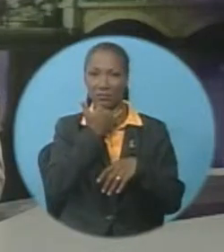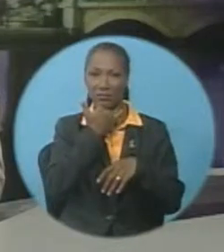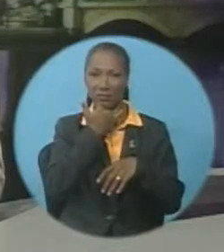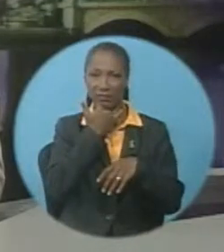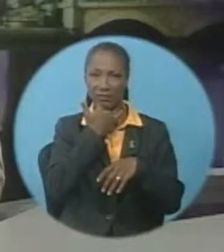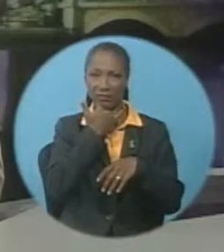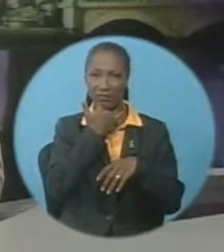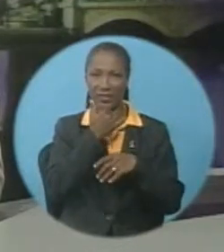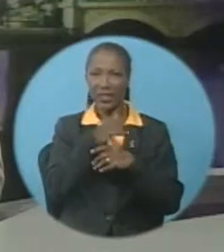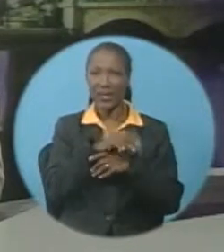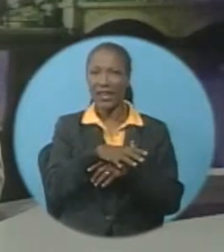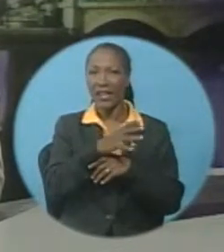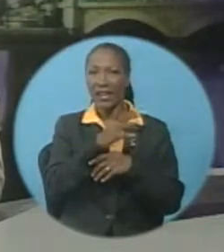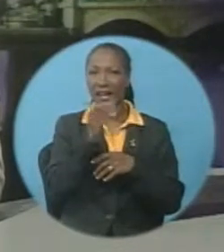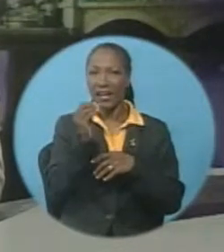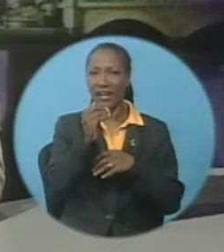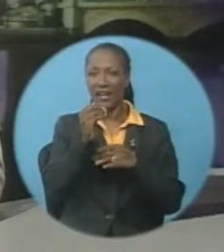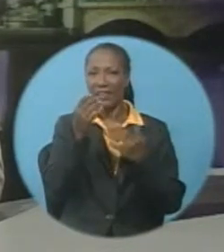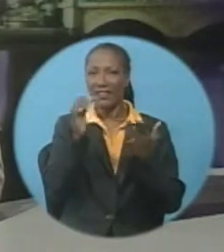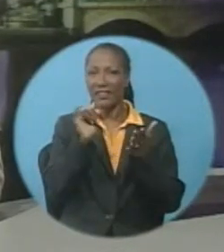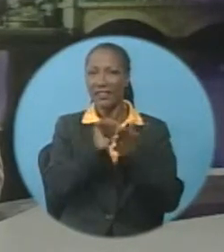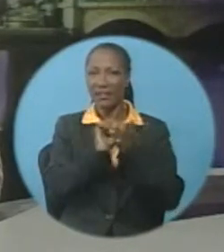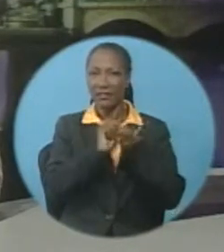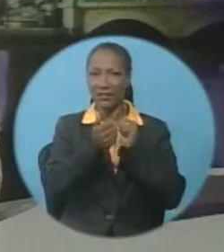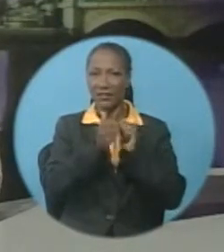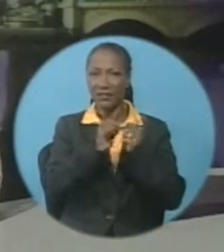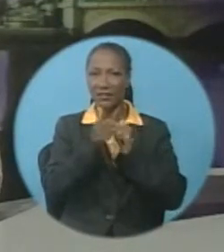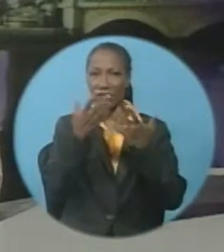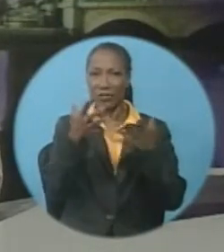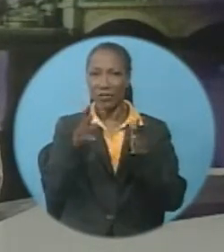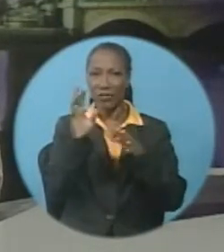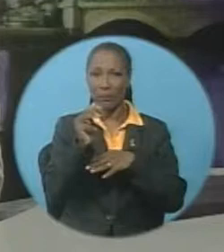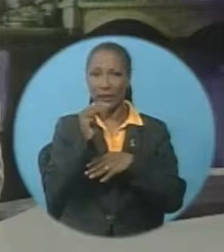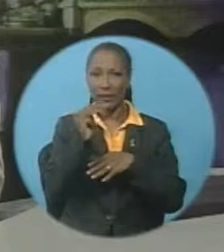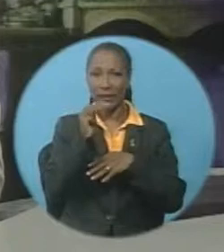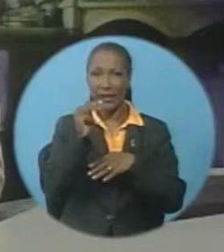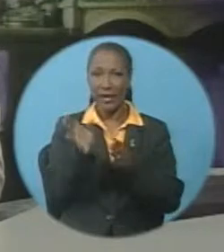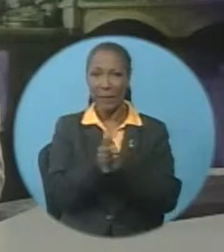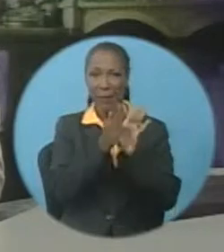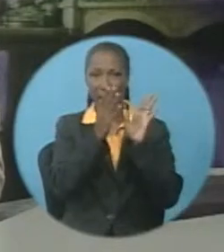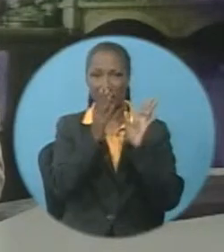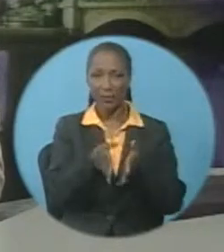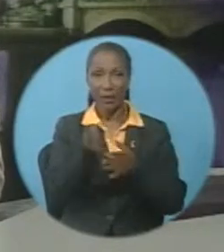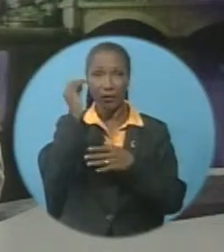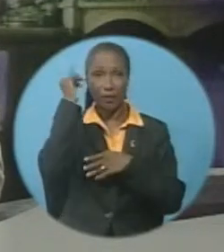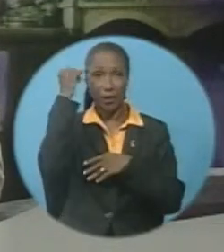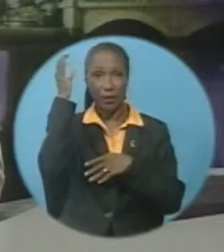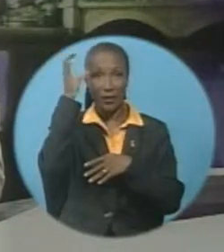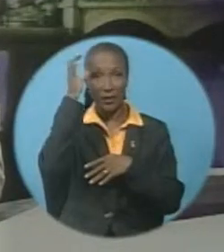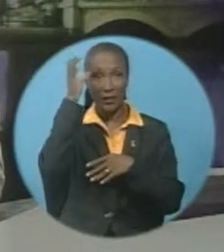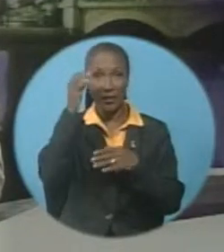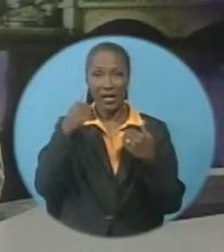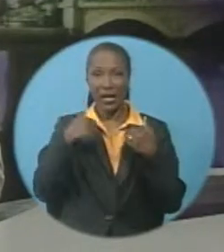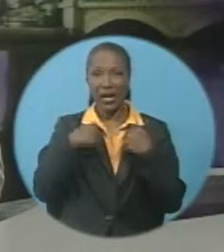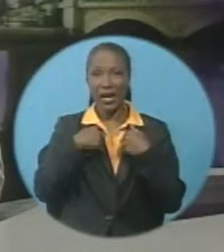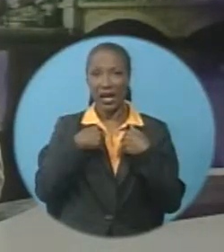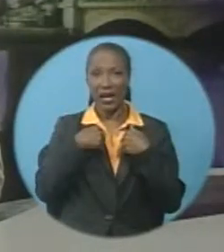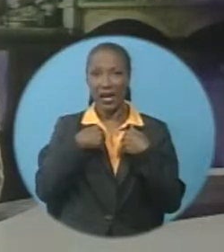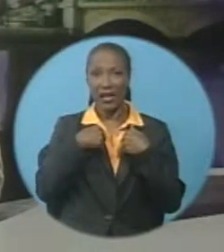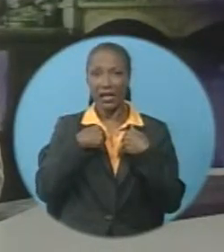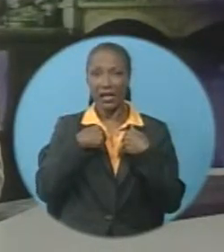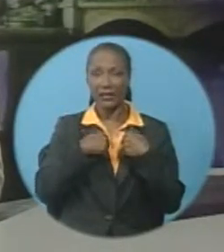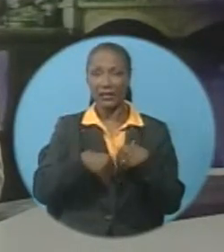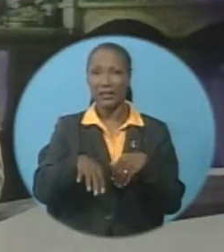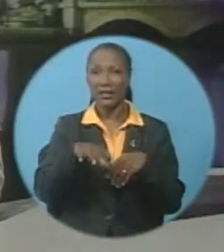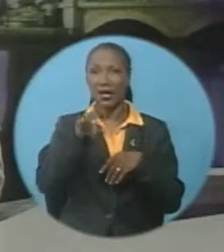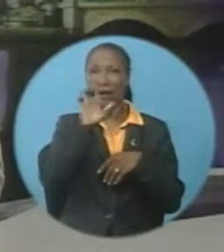Regional 4-day tournament, which ended on Monday. Batsman Jonathan Carter was reported for a Level 1 breach of the Code of Conduct. He was fined